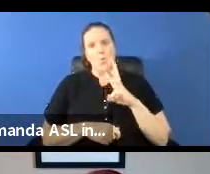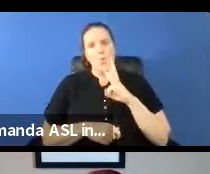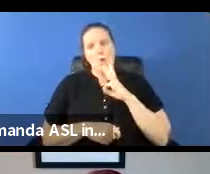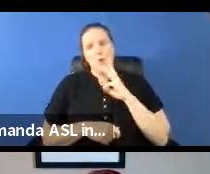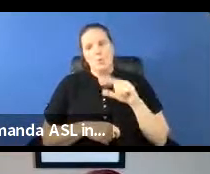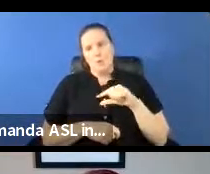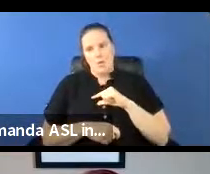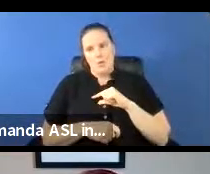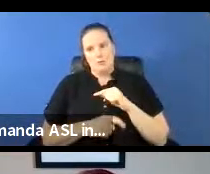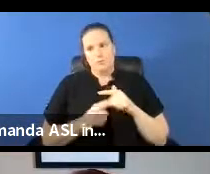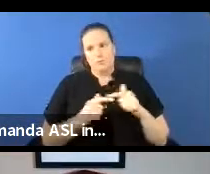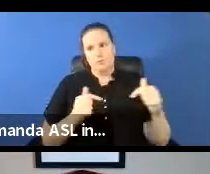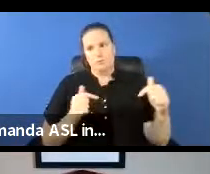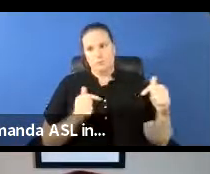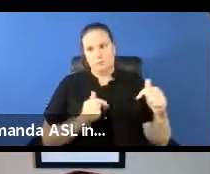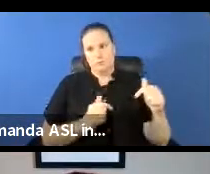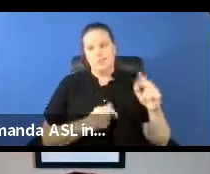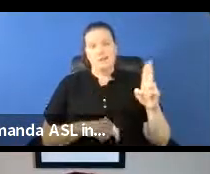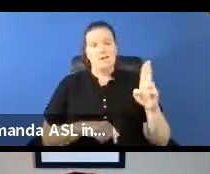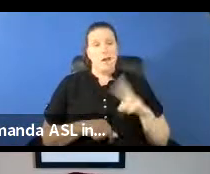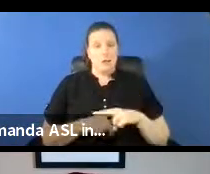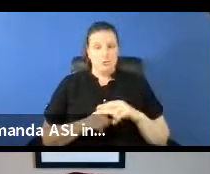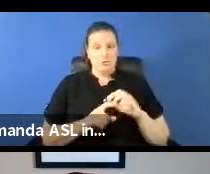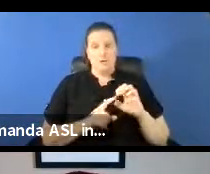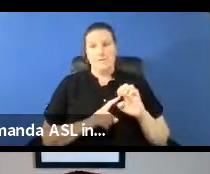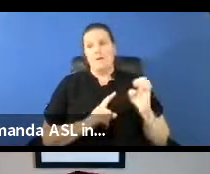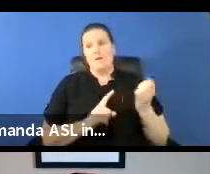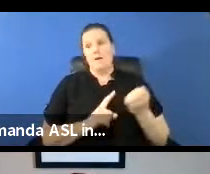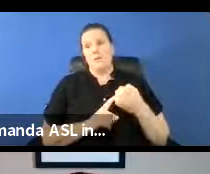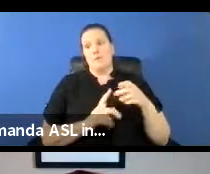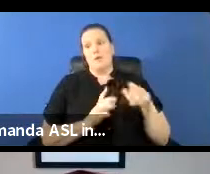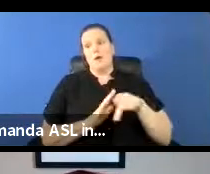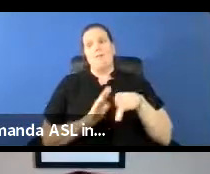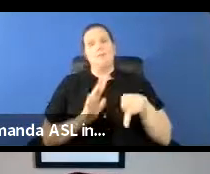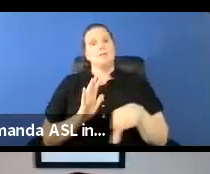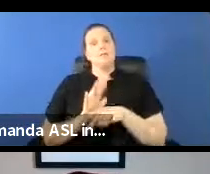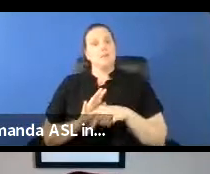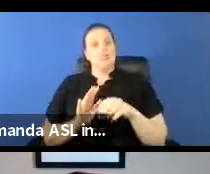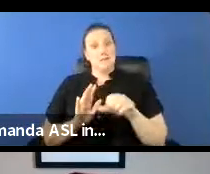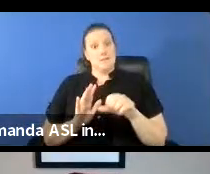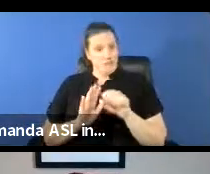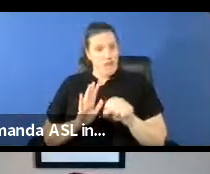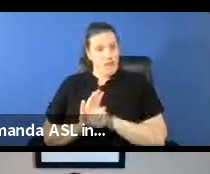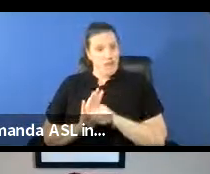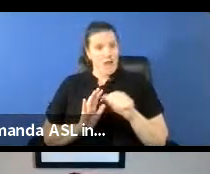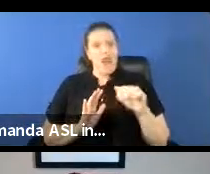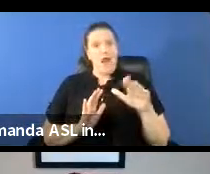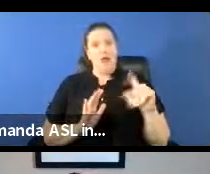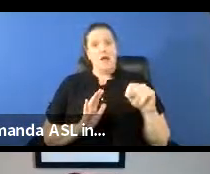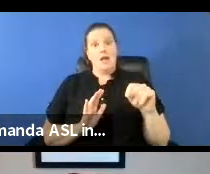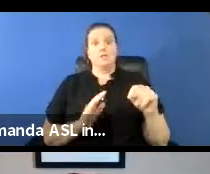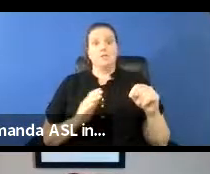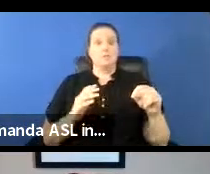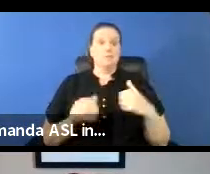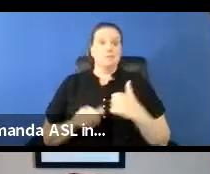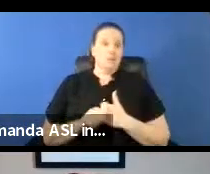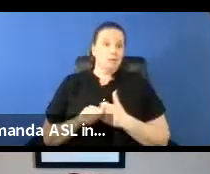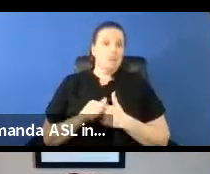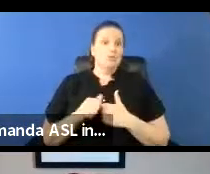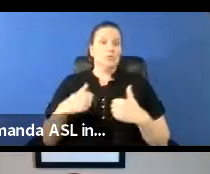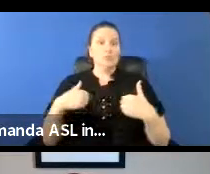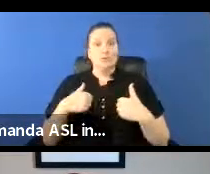quality, between the National Environmental Policy Act, State Environmental Policy Act, Endangered Species Act, Clean Water